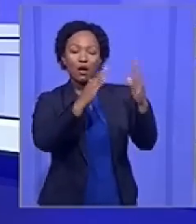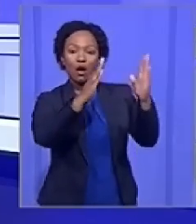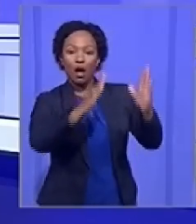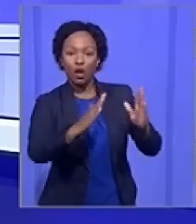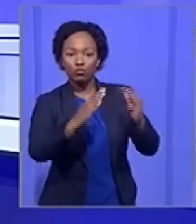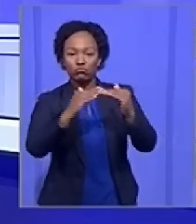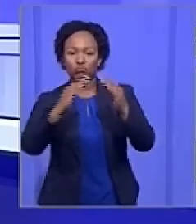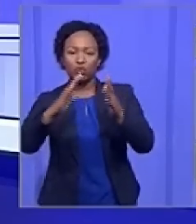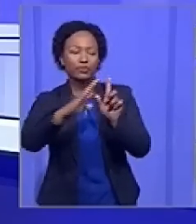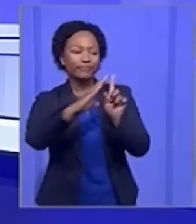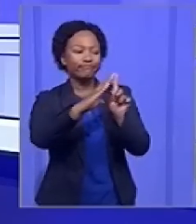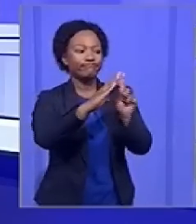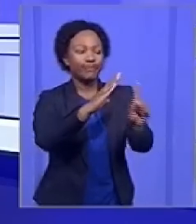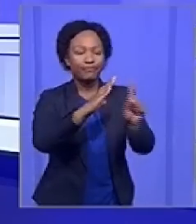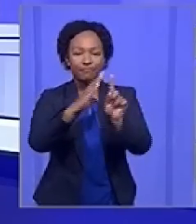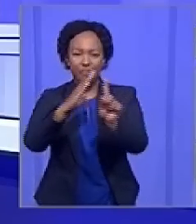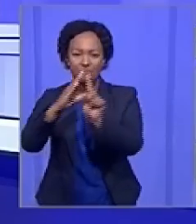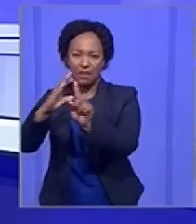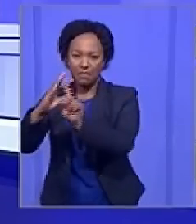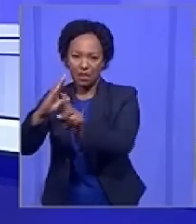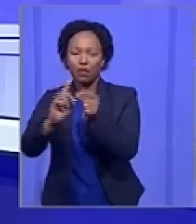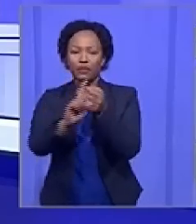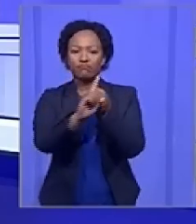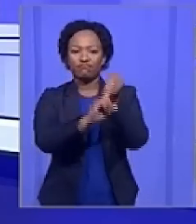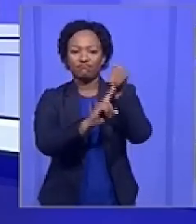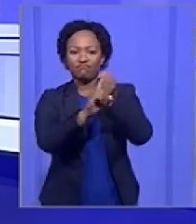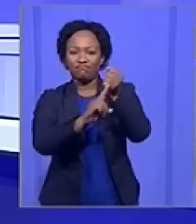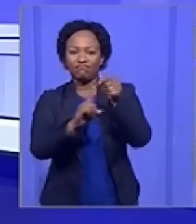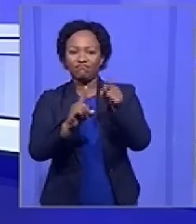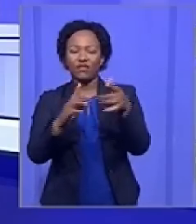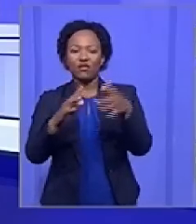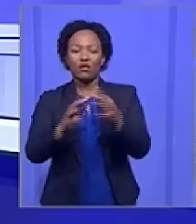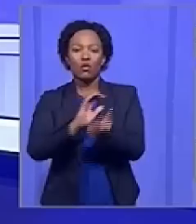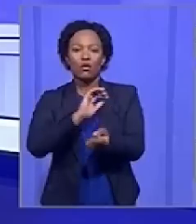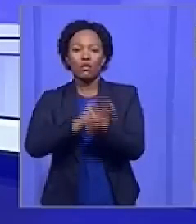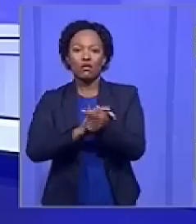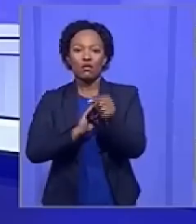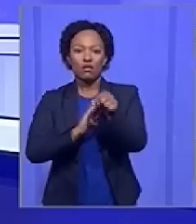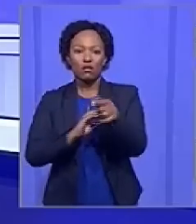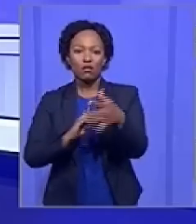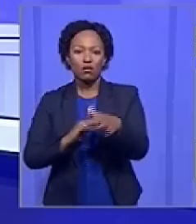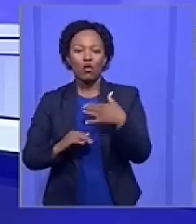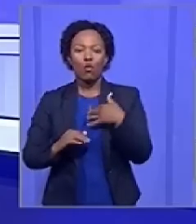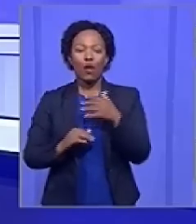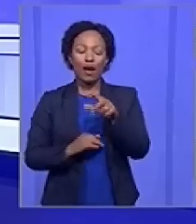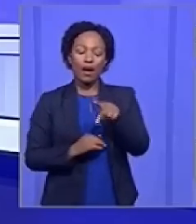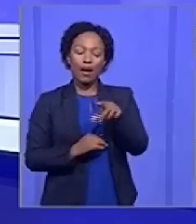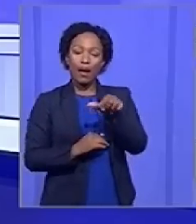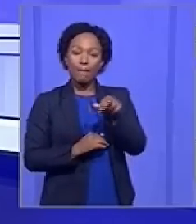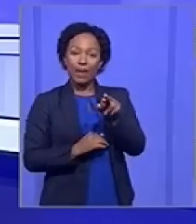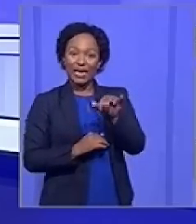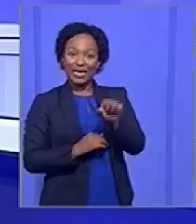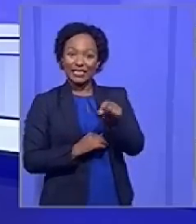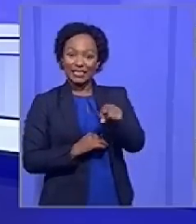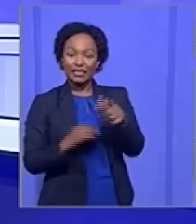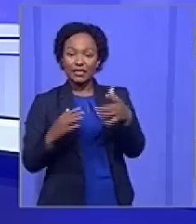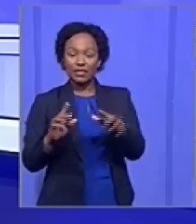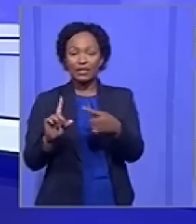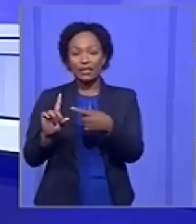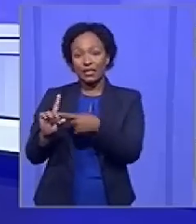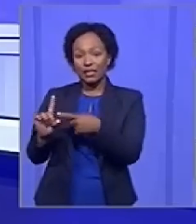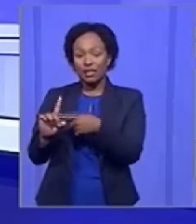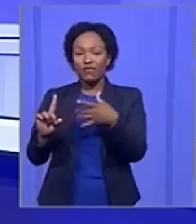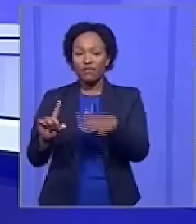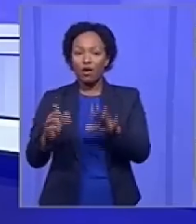ho ngoka bakgethi bakeng sa rally e tlang ho ba teng ya mokga ka mane ka Paris. Magashule o ne a ena